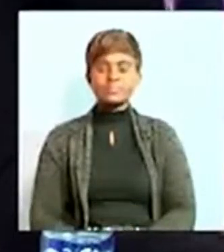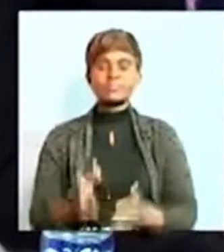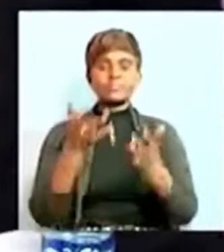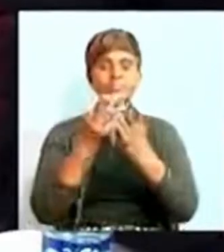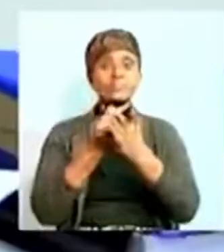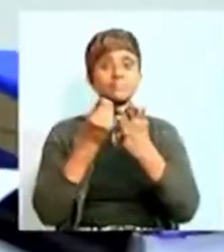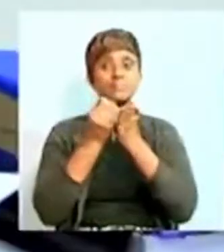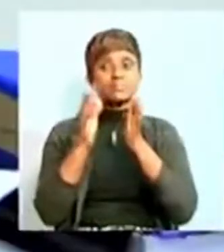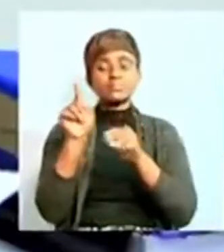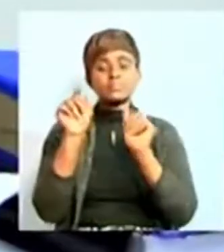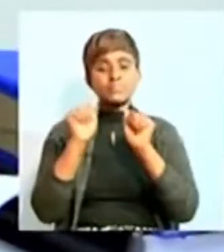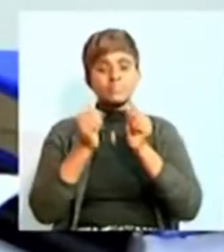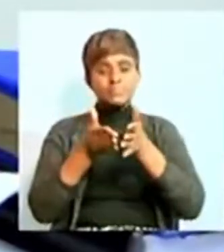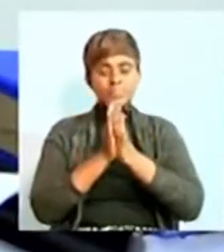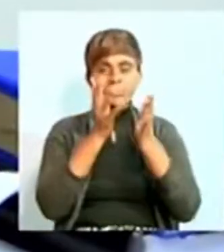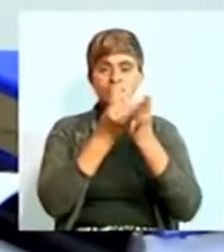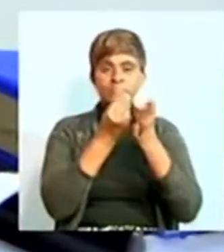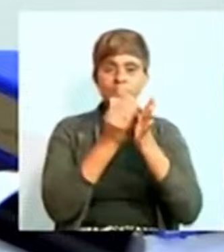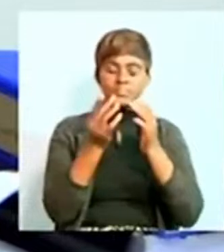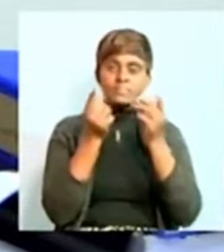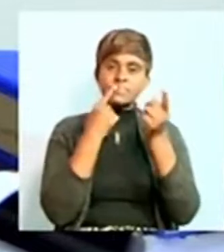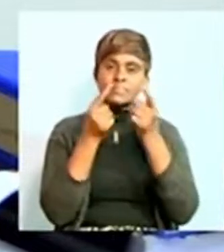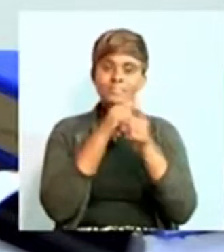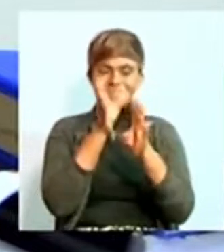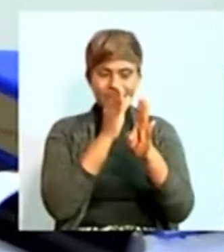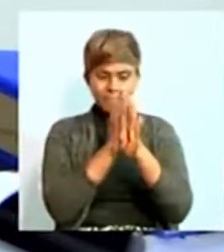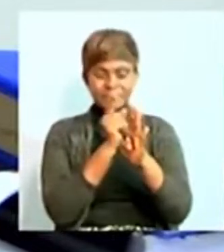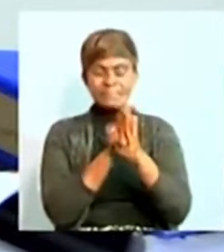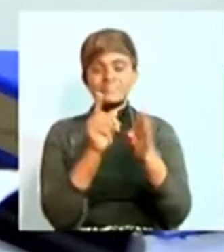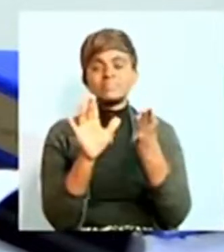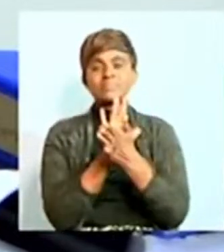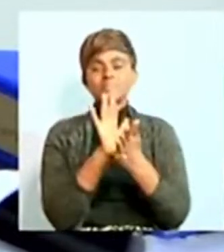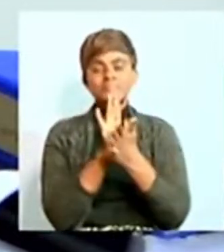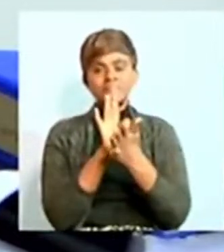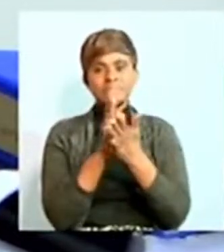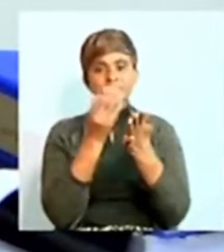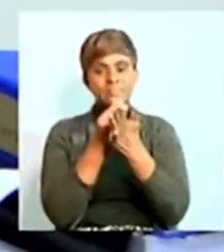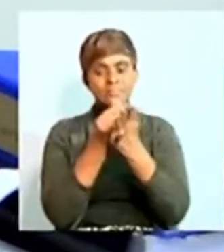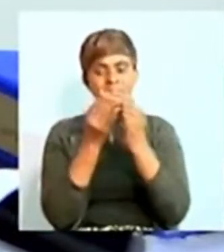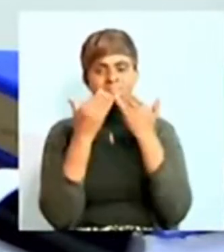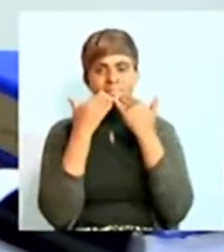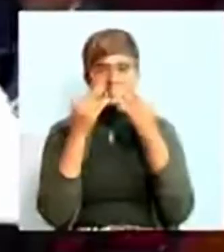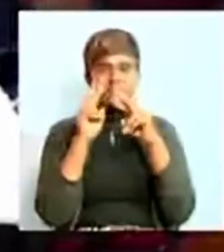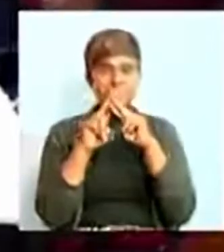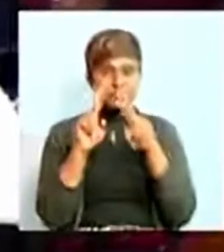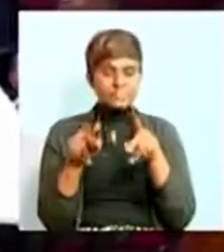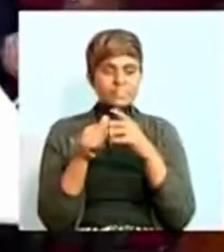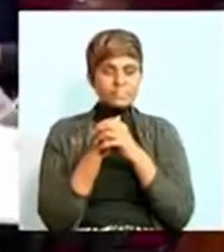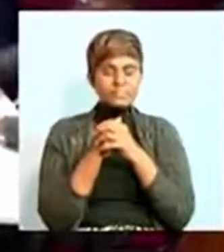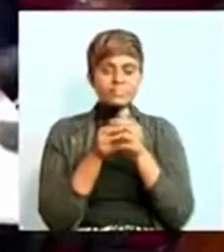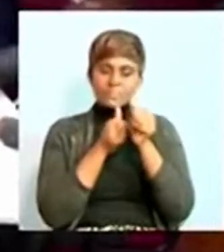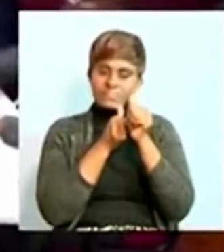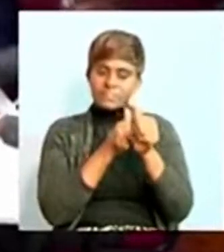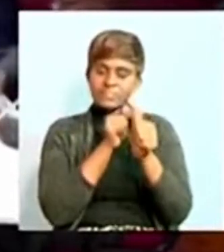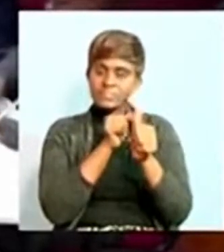Treasurer, you can ask the treasurer to speak to the document. Yes, Treasurer. Okay, thank you, Chair. According to the document, we